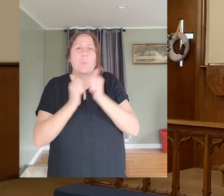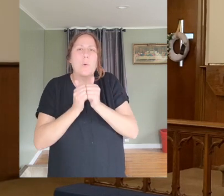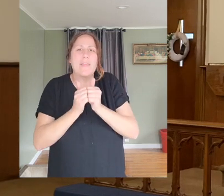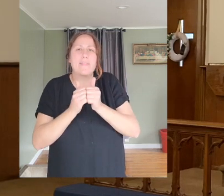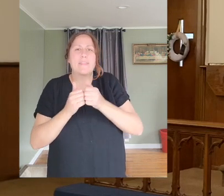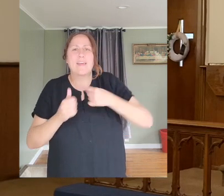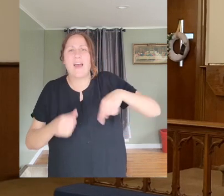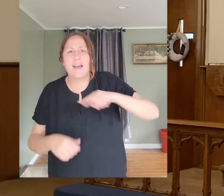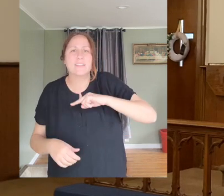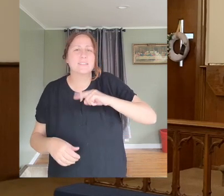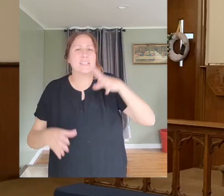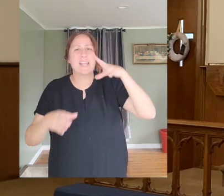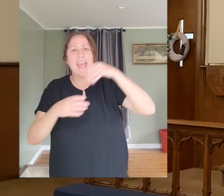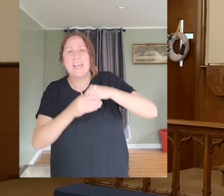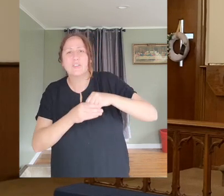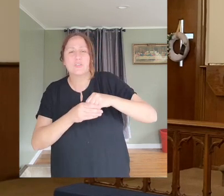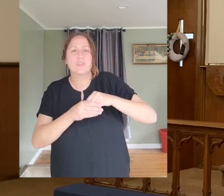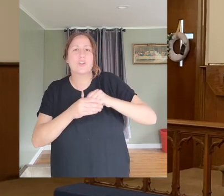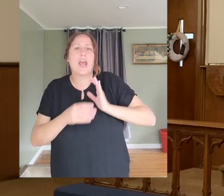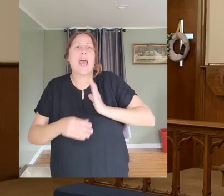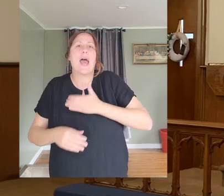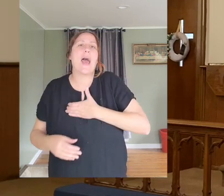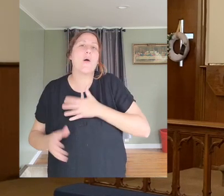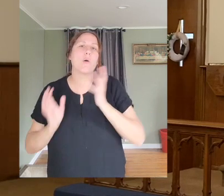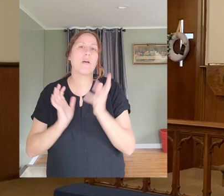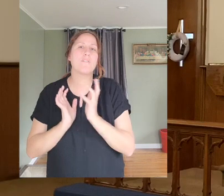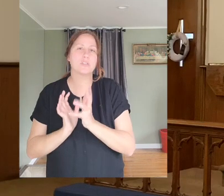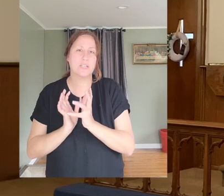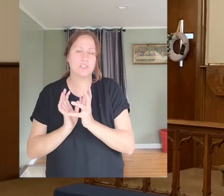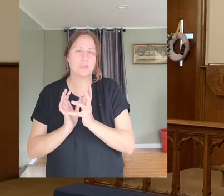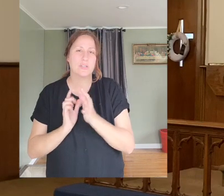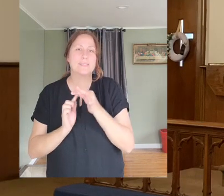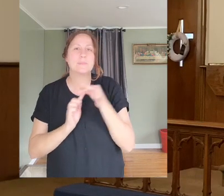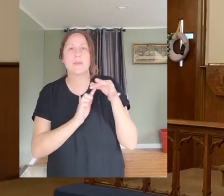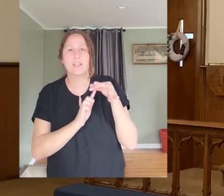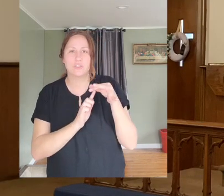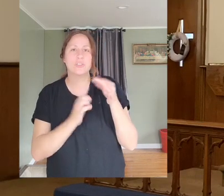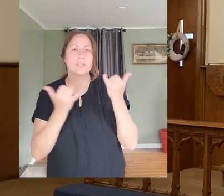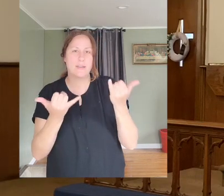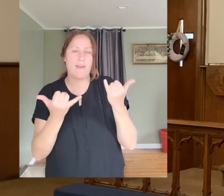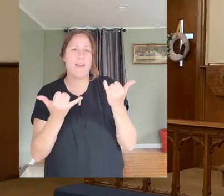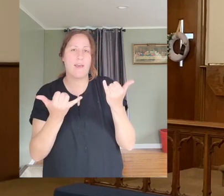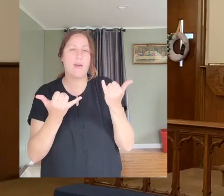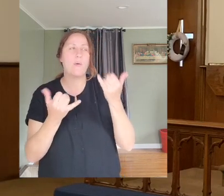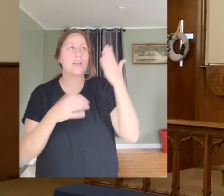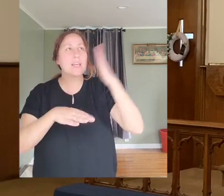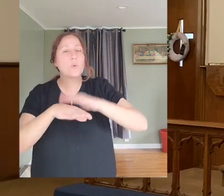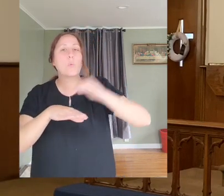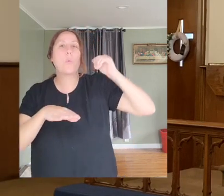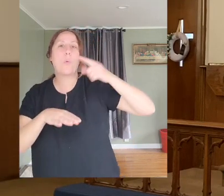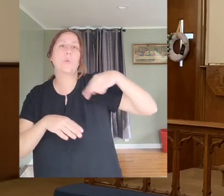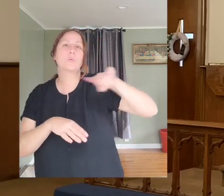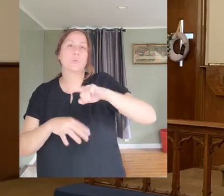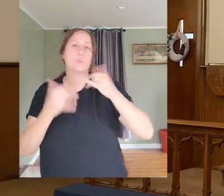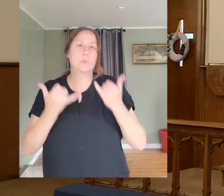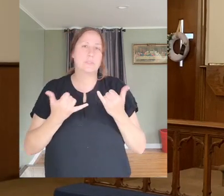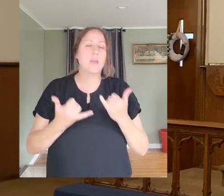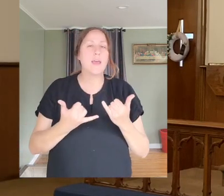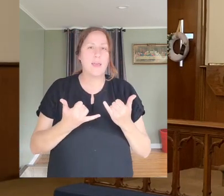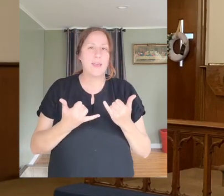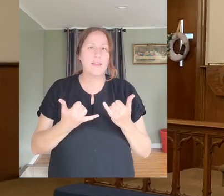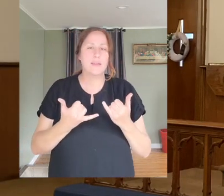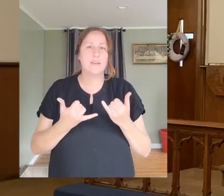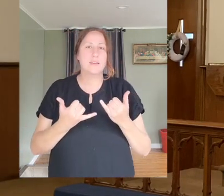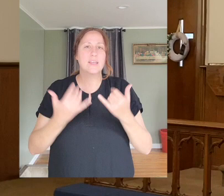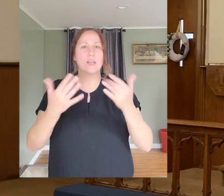enter into our conversations, especially now. He calls us today to not